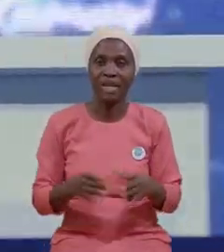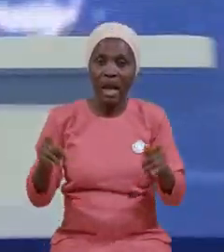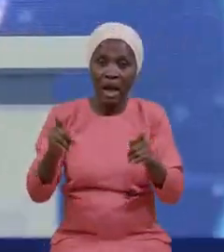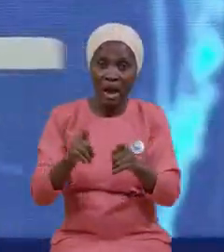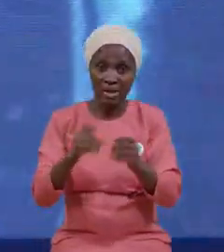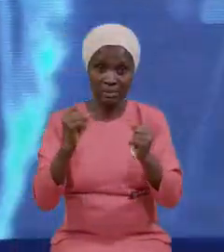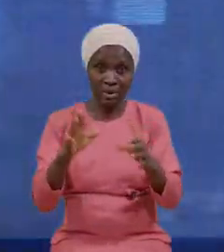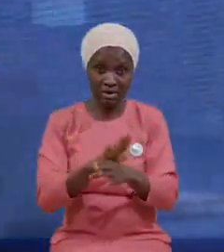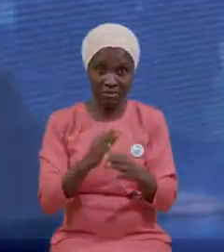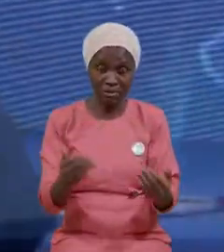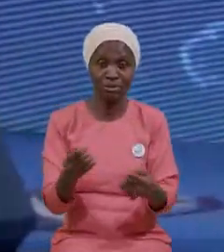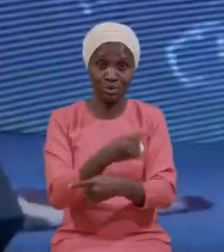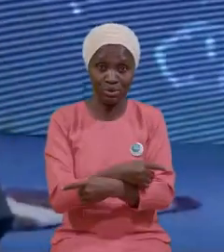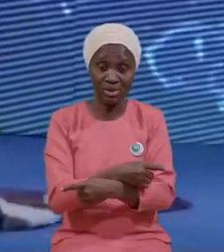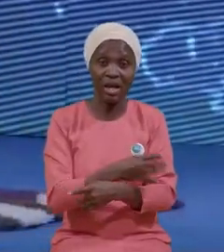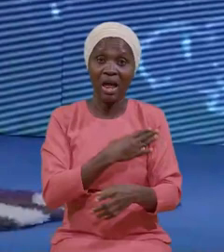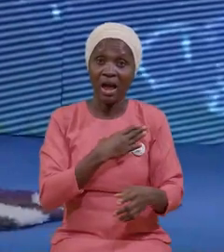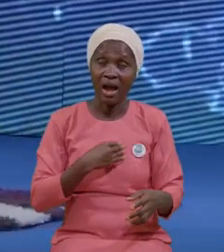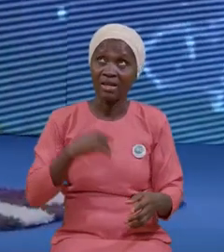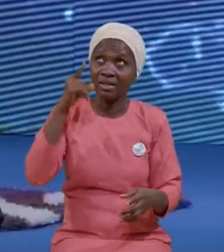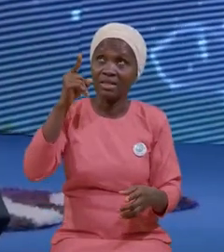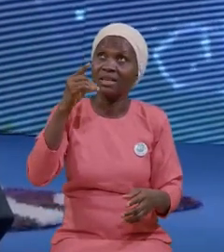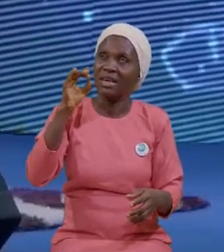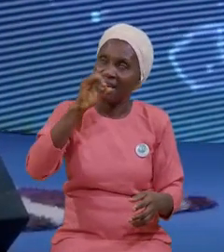today as he ever was.